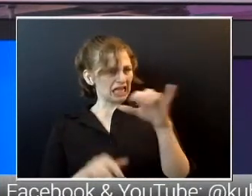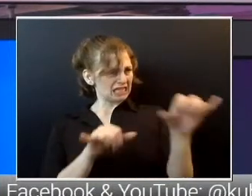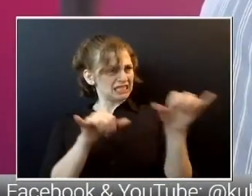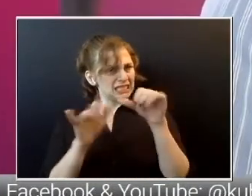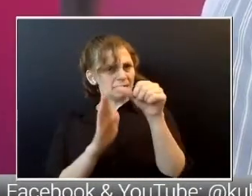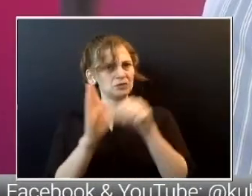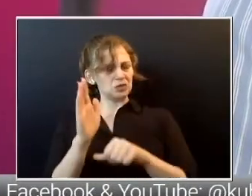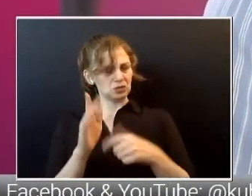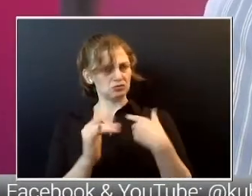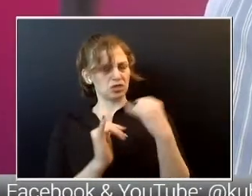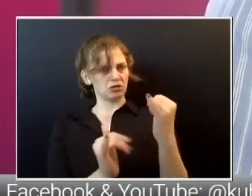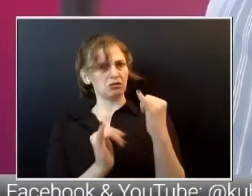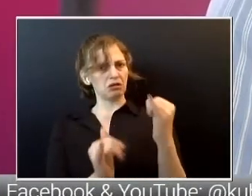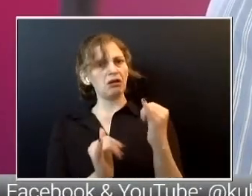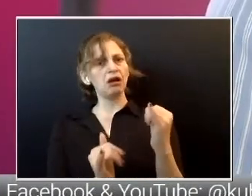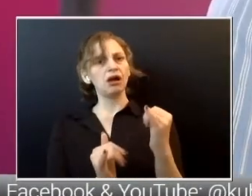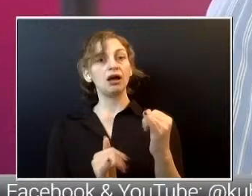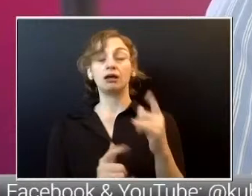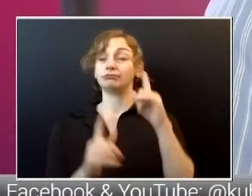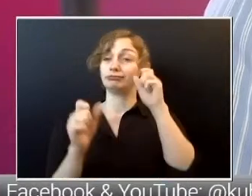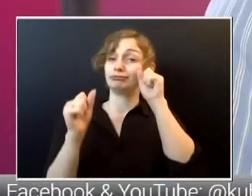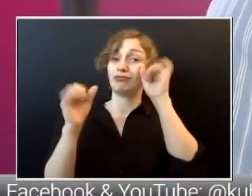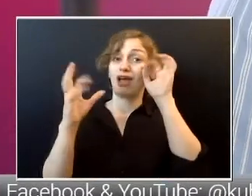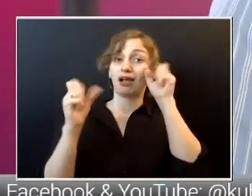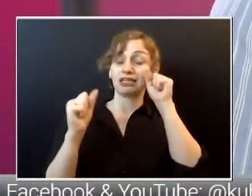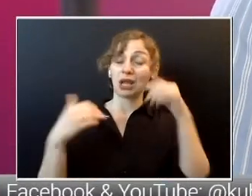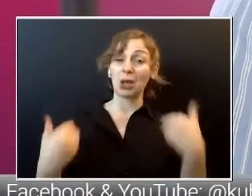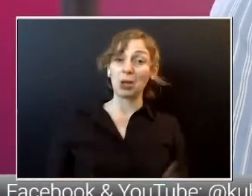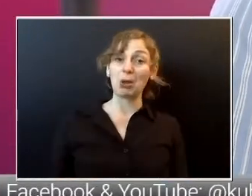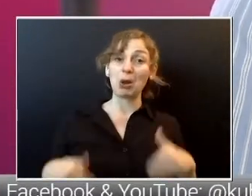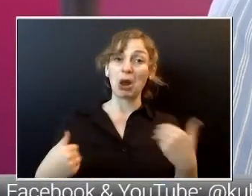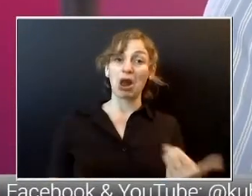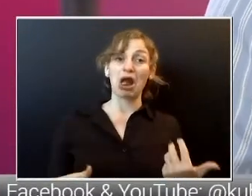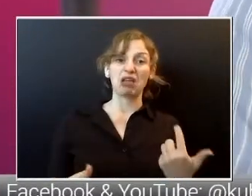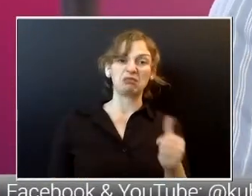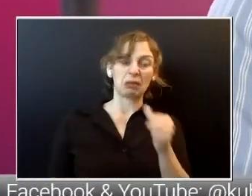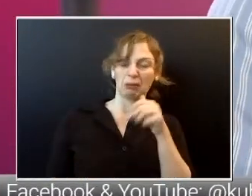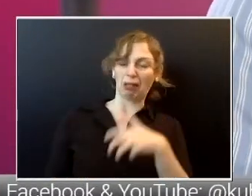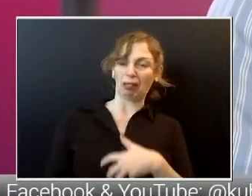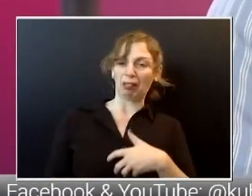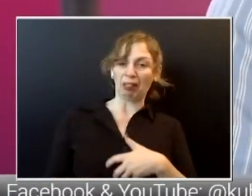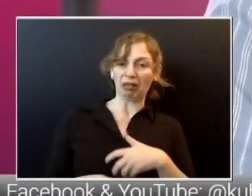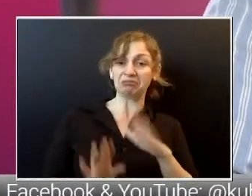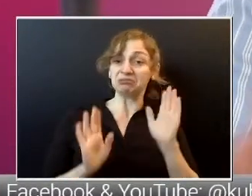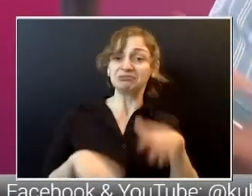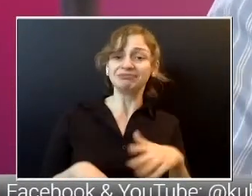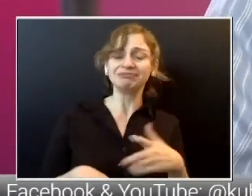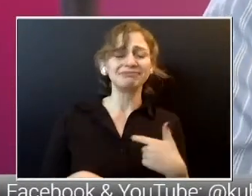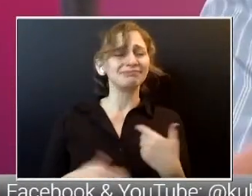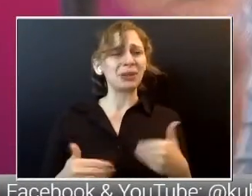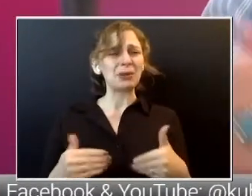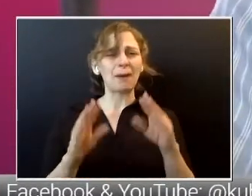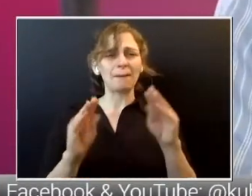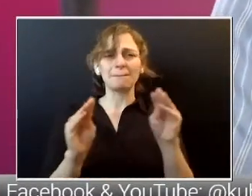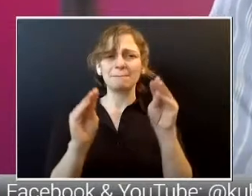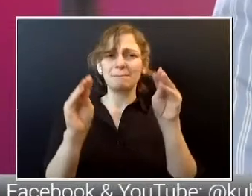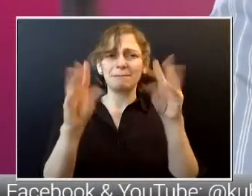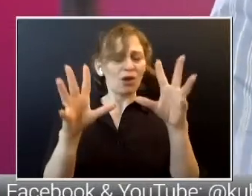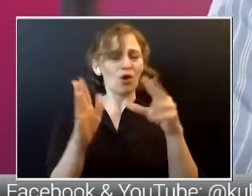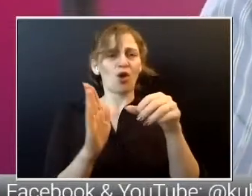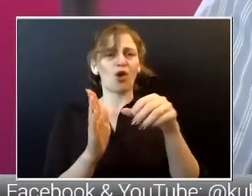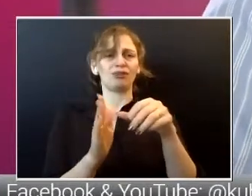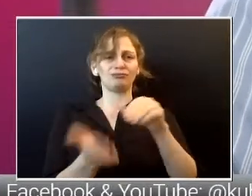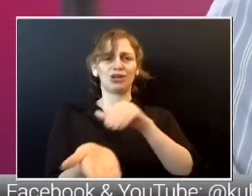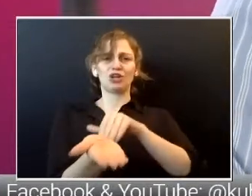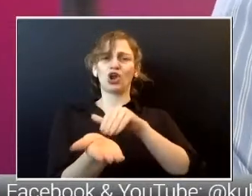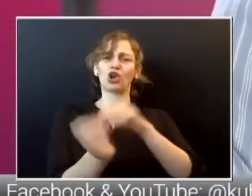It's fascinating. I'm not squeamish at all. I just think it's such a miracle that they teach doctors how to do this, and they can pop your chest open